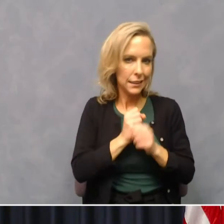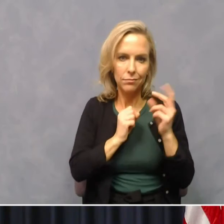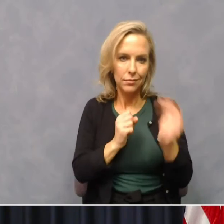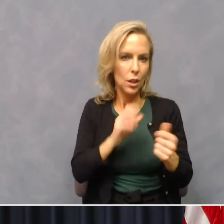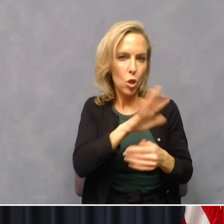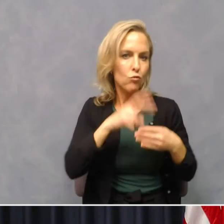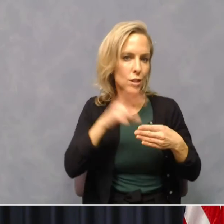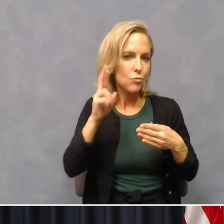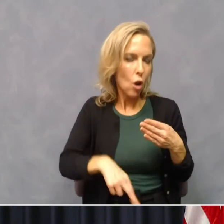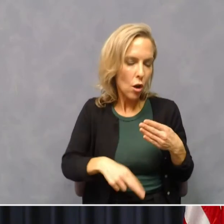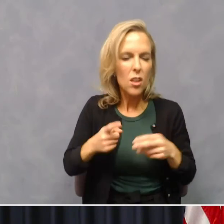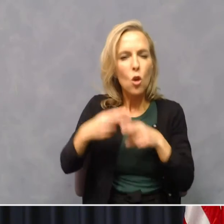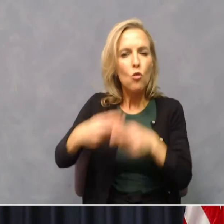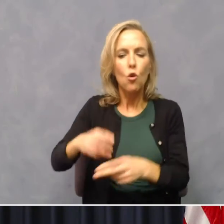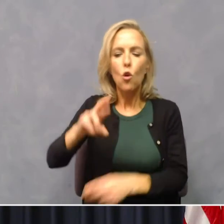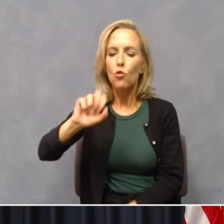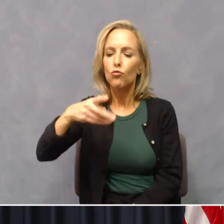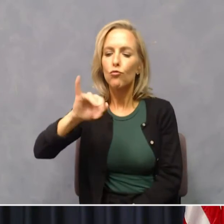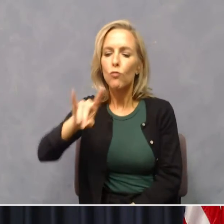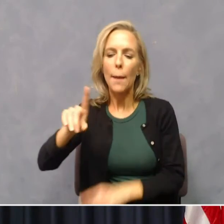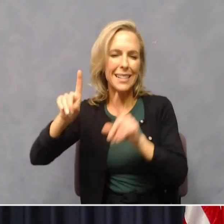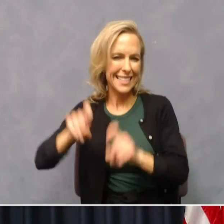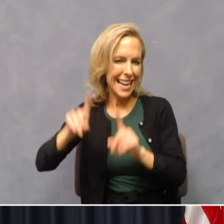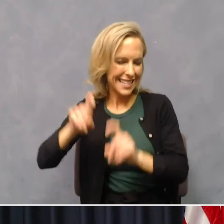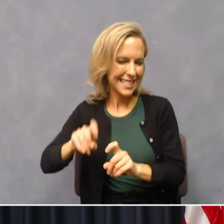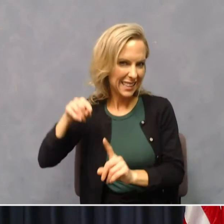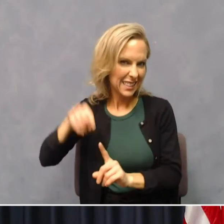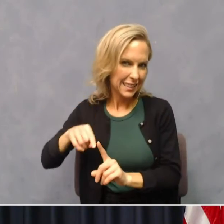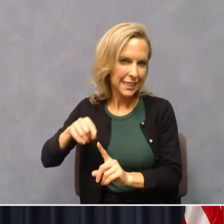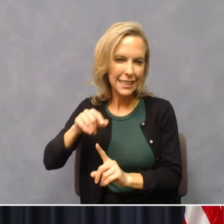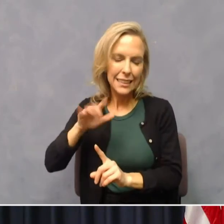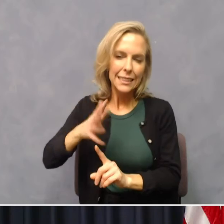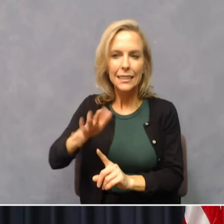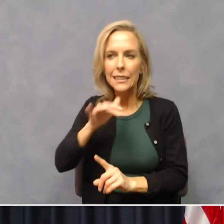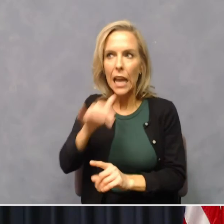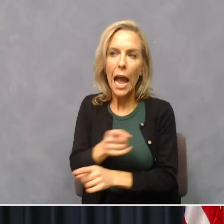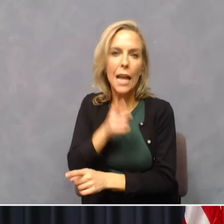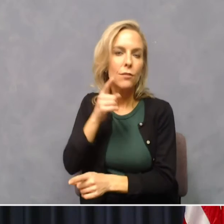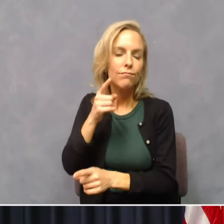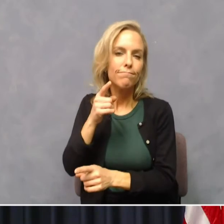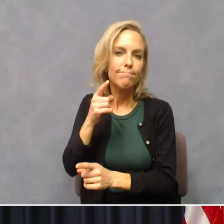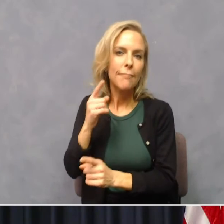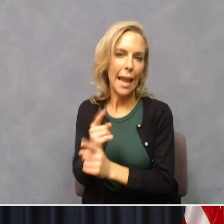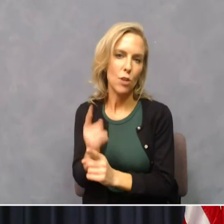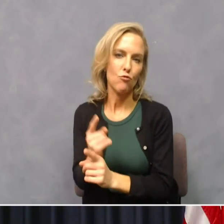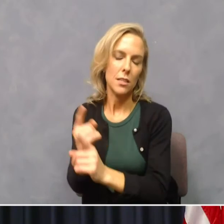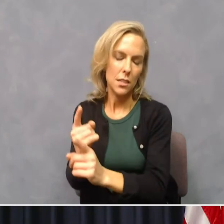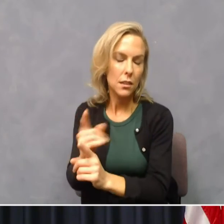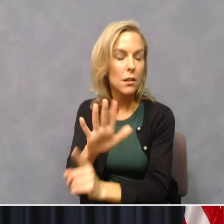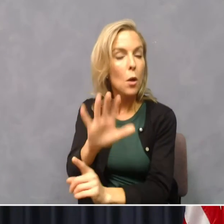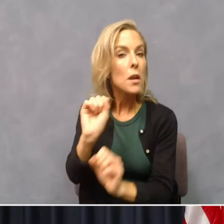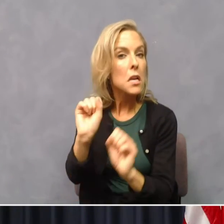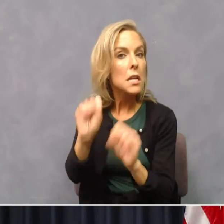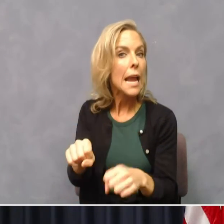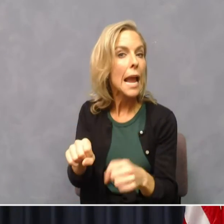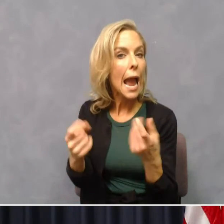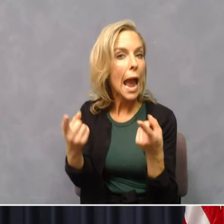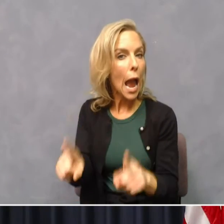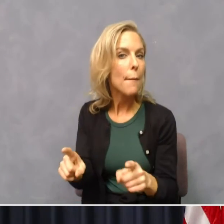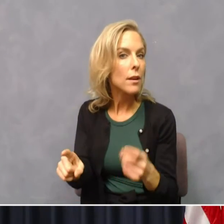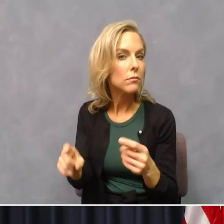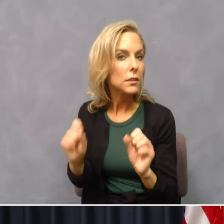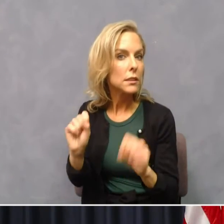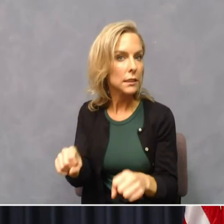is rapid testing that is not as accurate, but because it can occur so quickly, it can be of